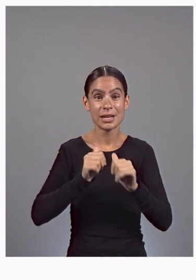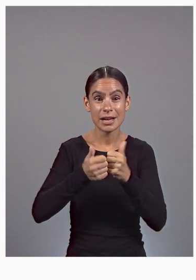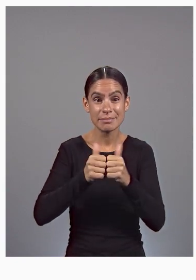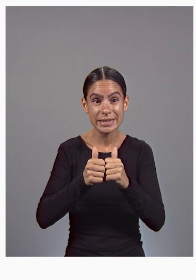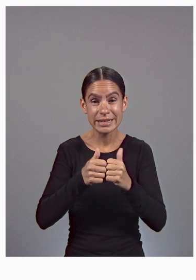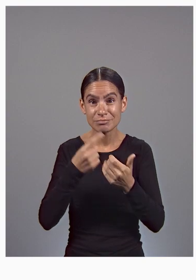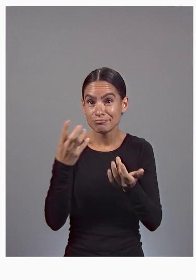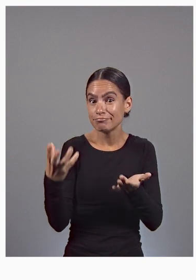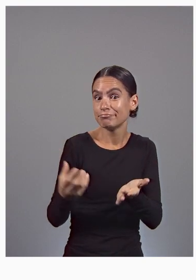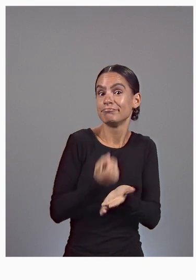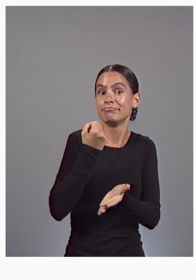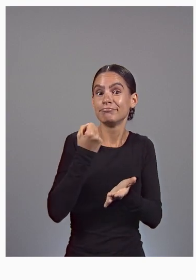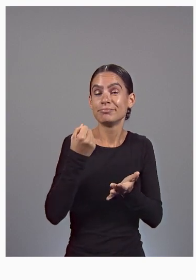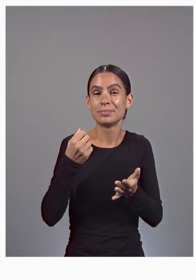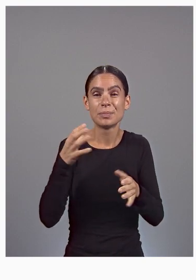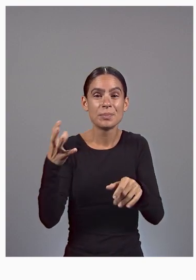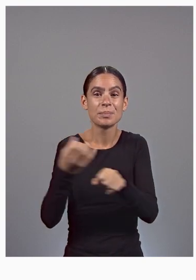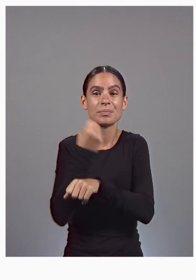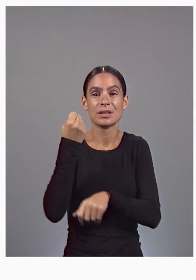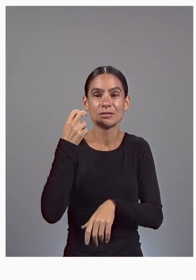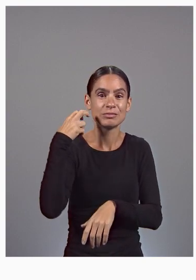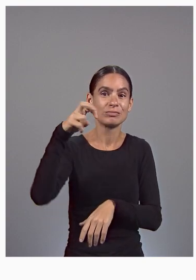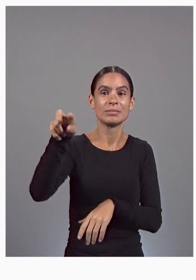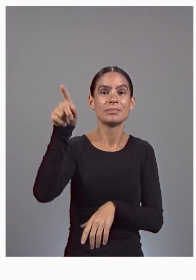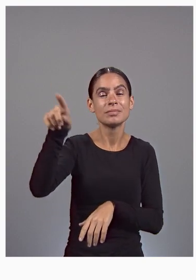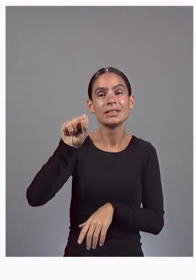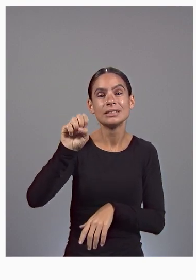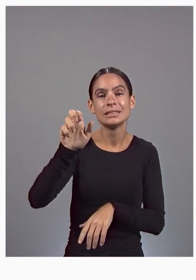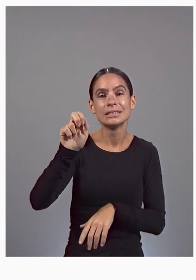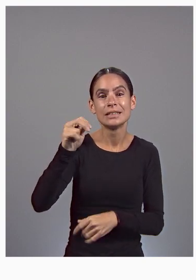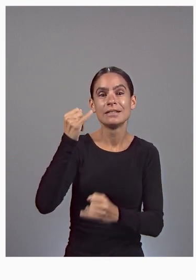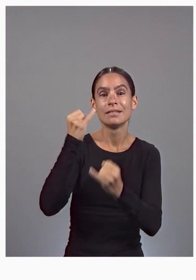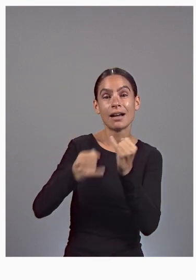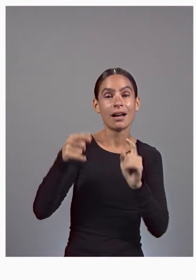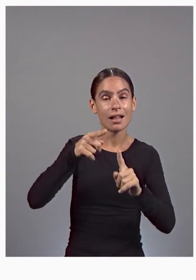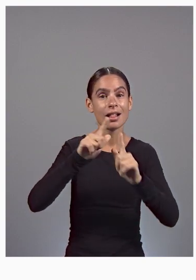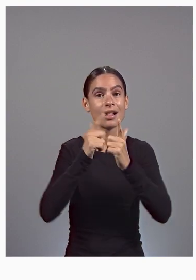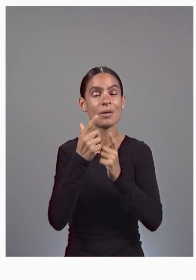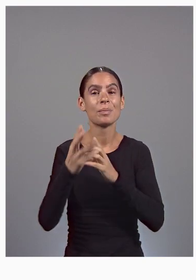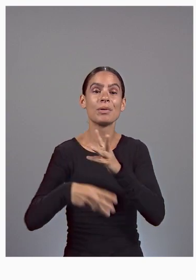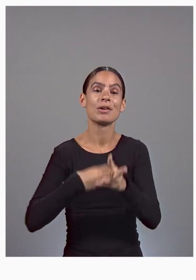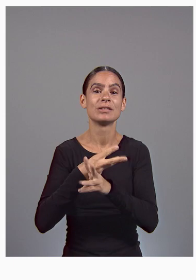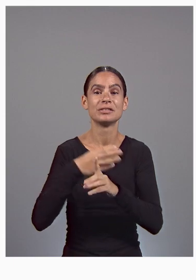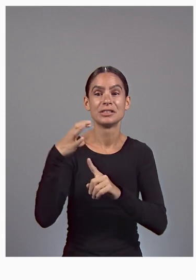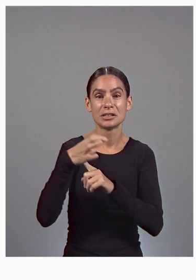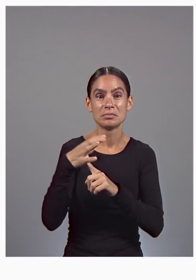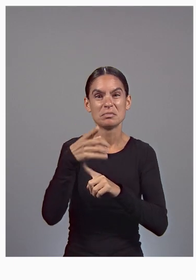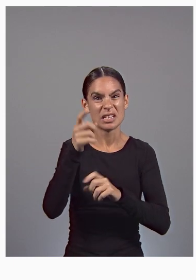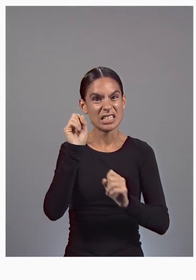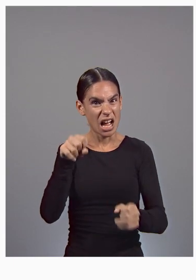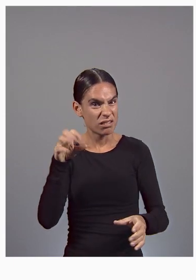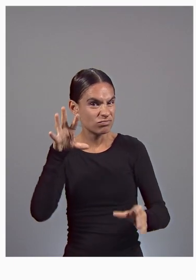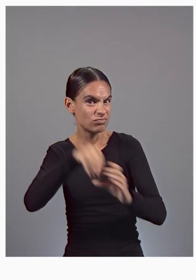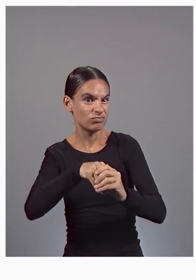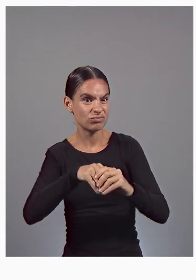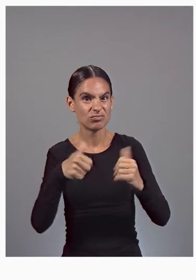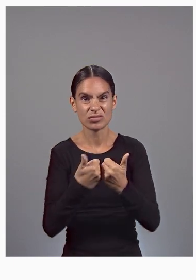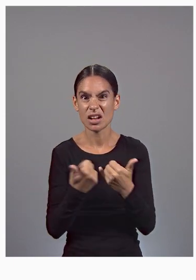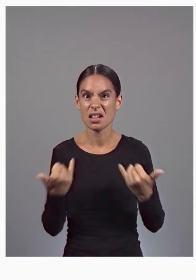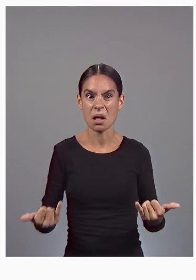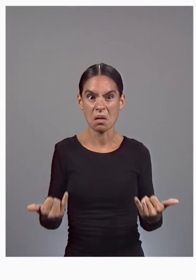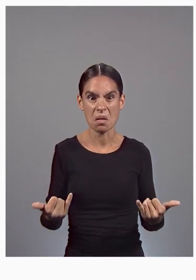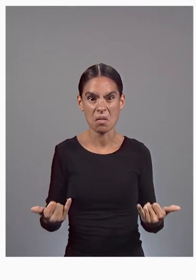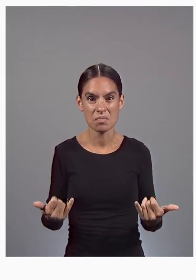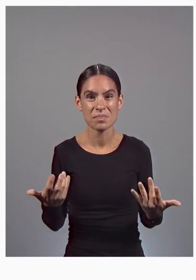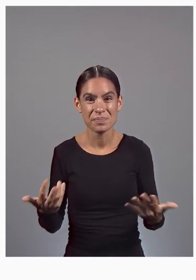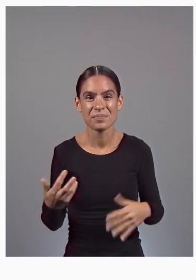season finale of the League's World Championship. You can get started with the challenge right now. We look forward to seeing